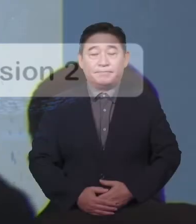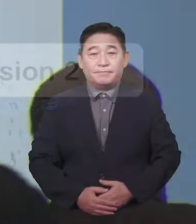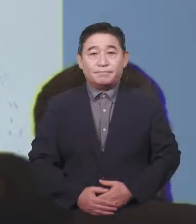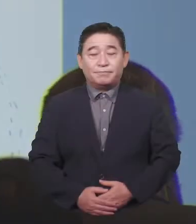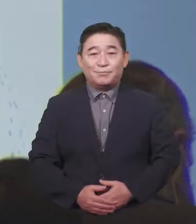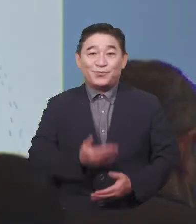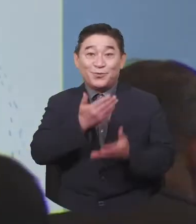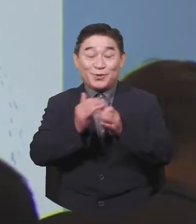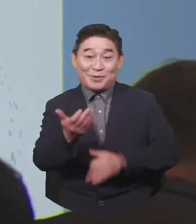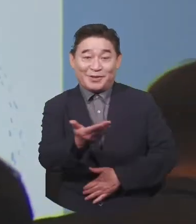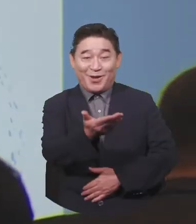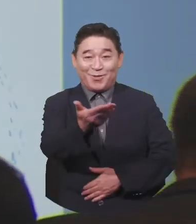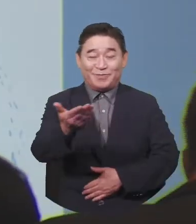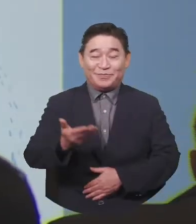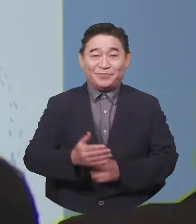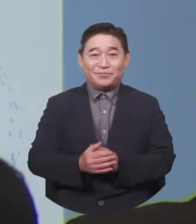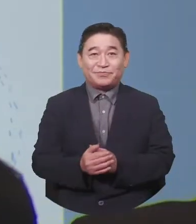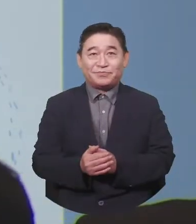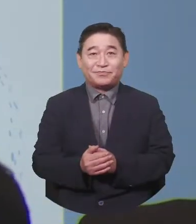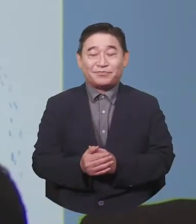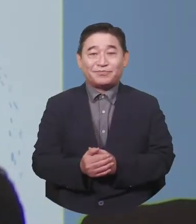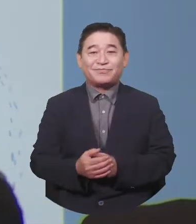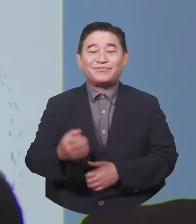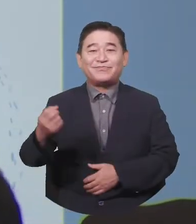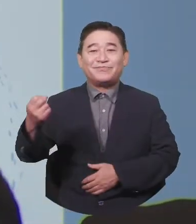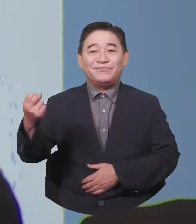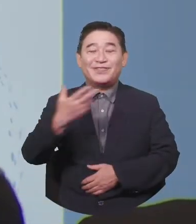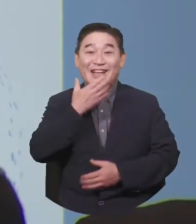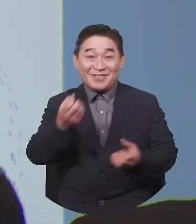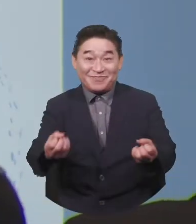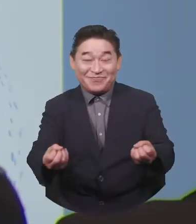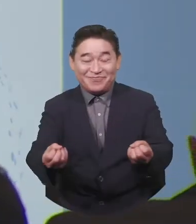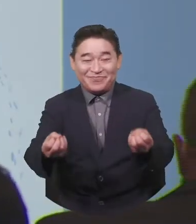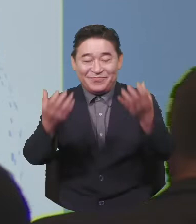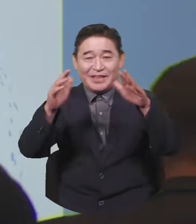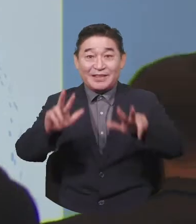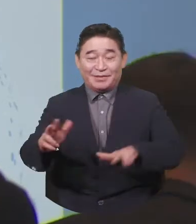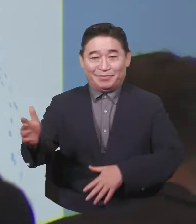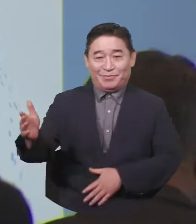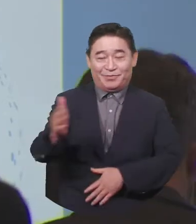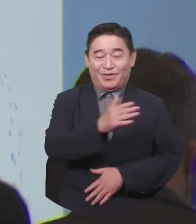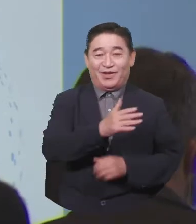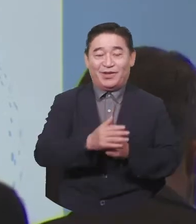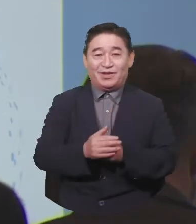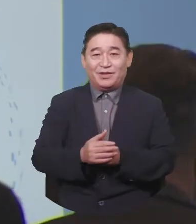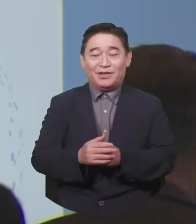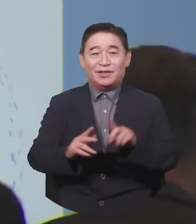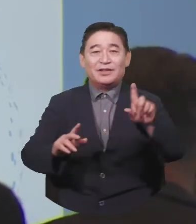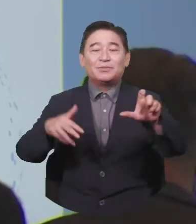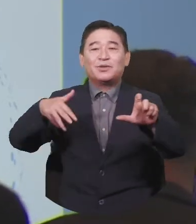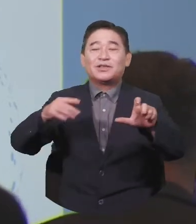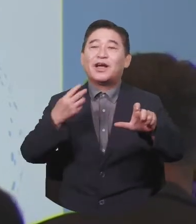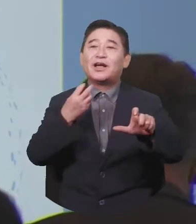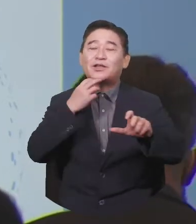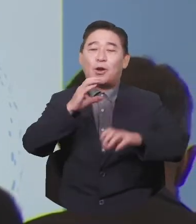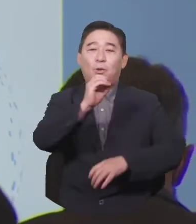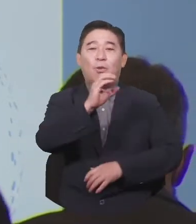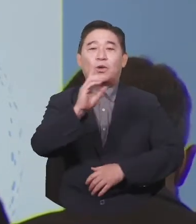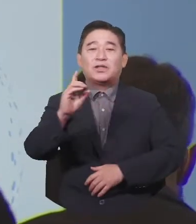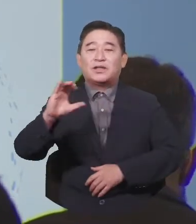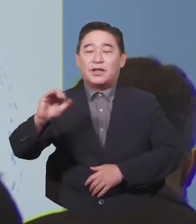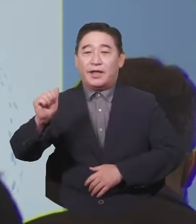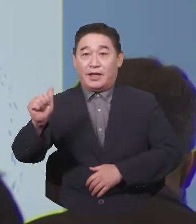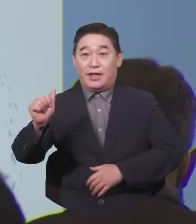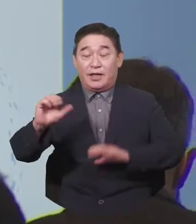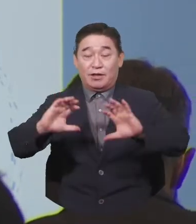guests, ladies and gentlemen, welcome back. Now let us begin session 2 of the 15th Seoul ODA International